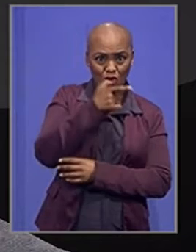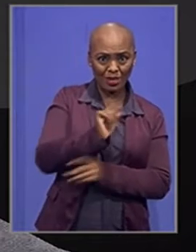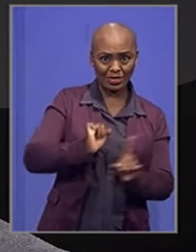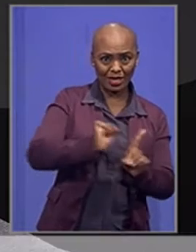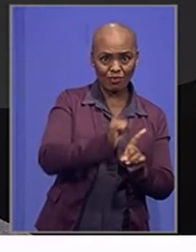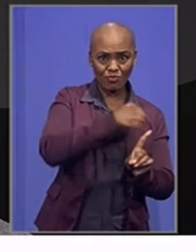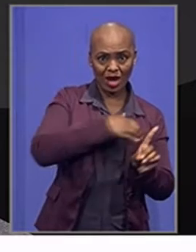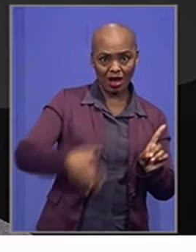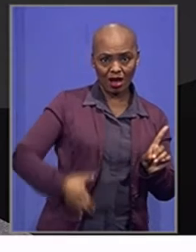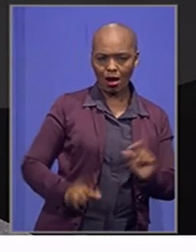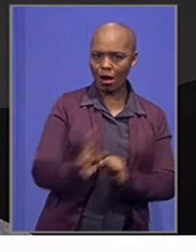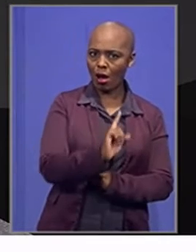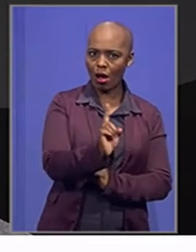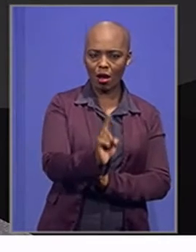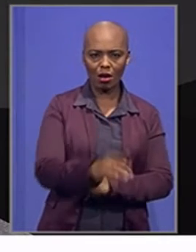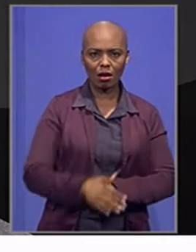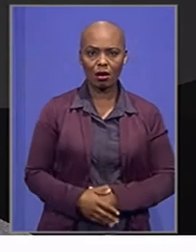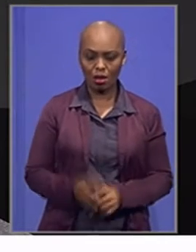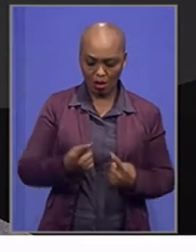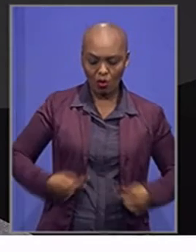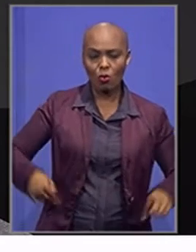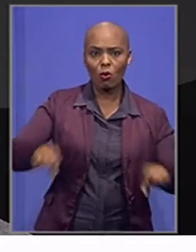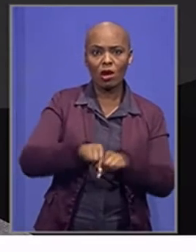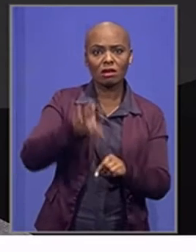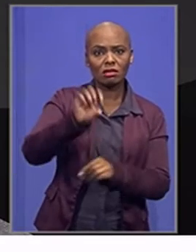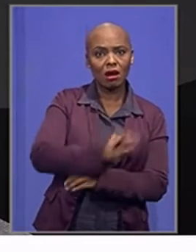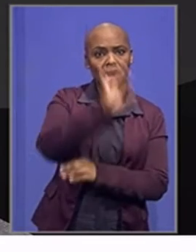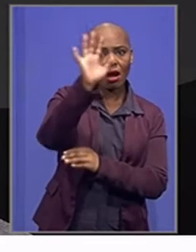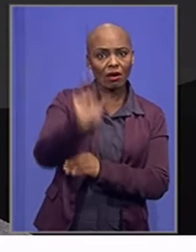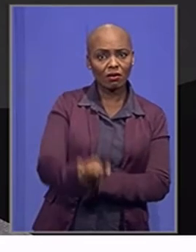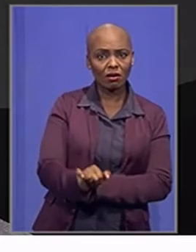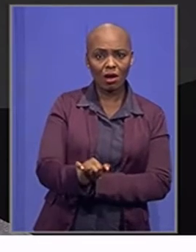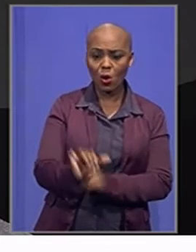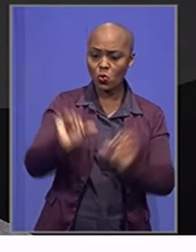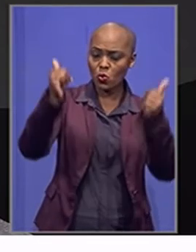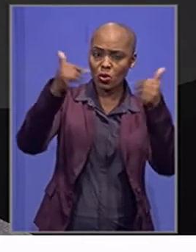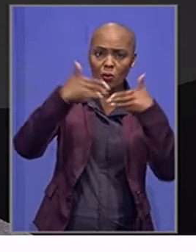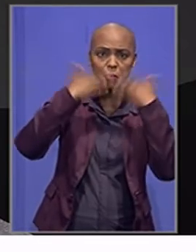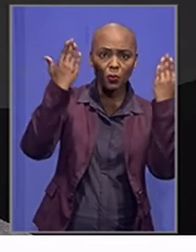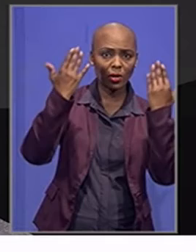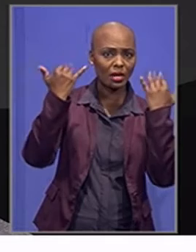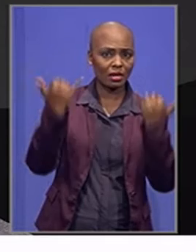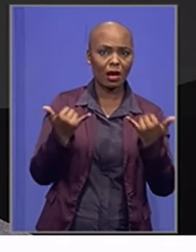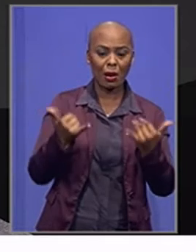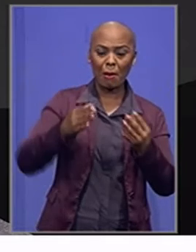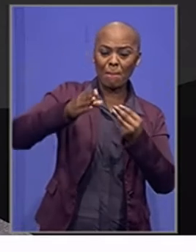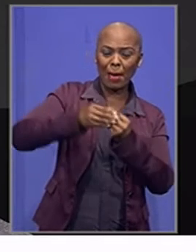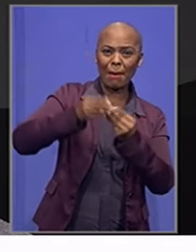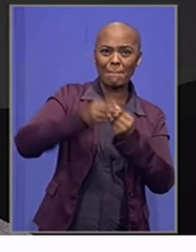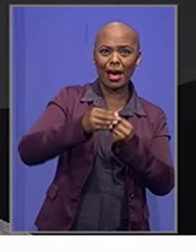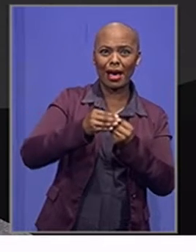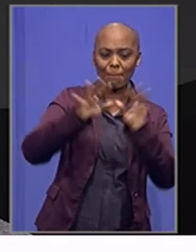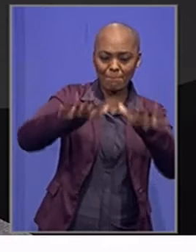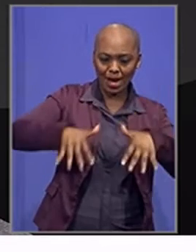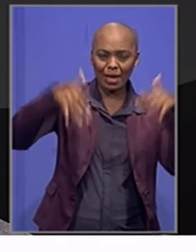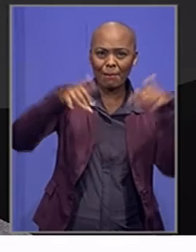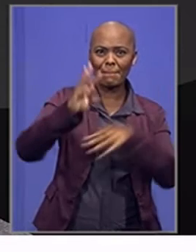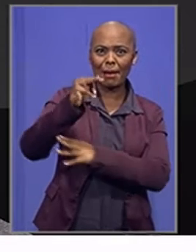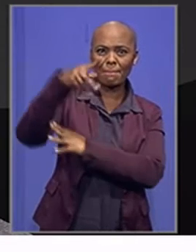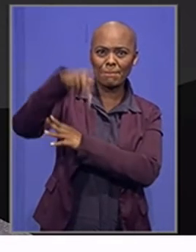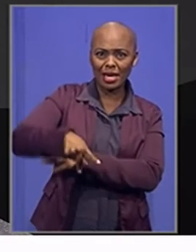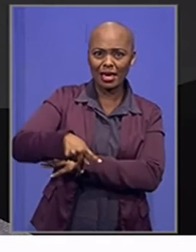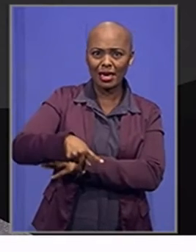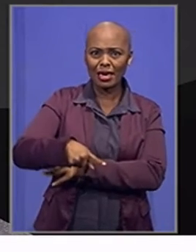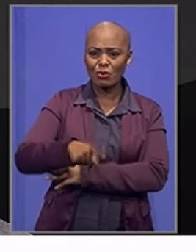where we are in South Africa, it just doesn't look good for someone, a member of parliament, to be facing